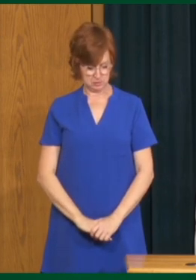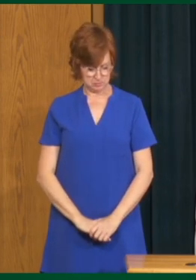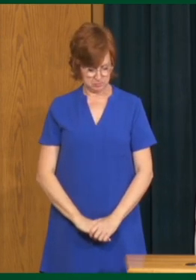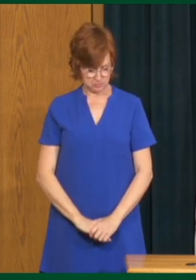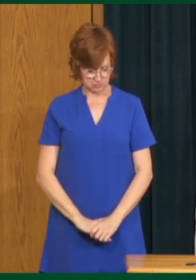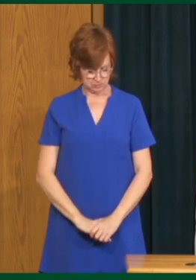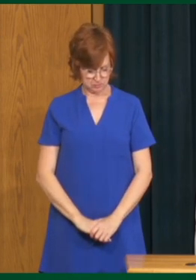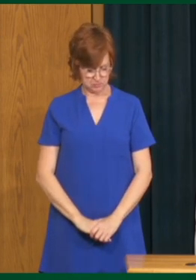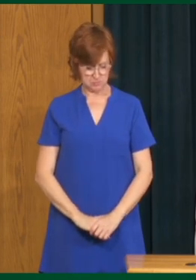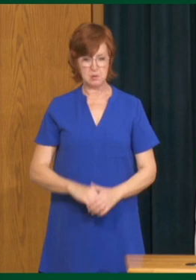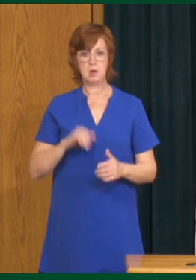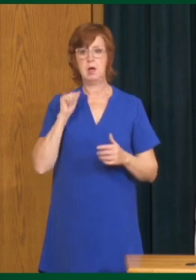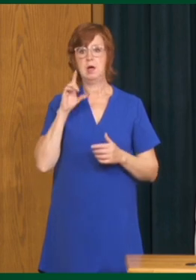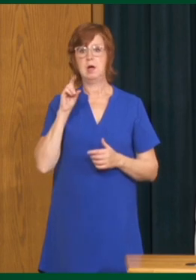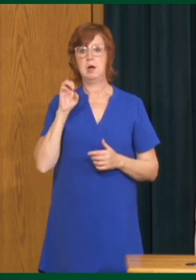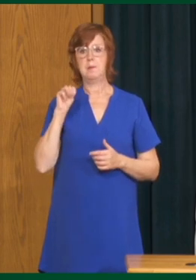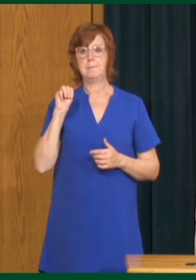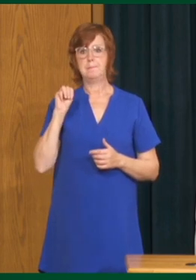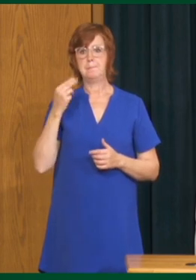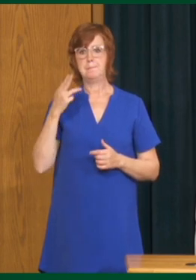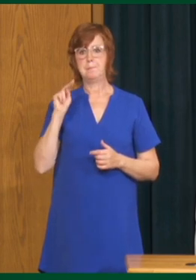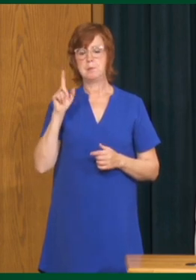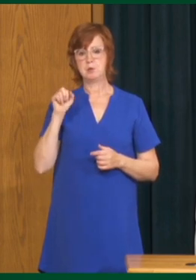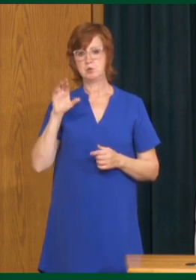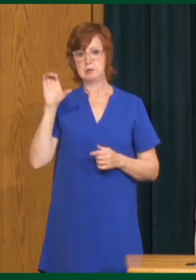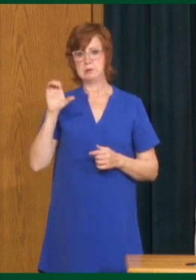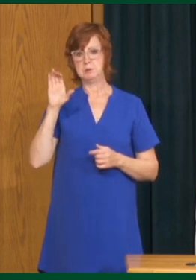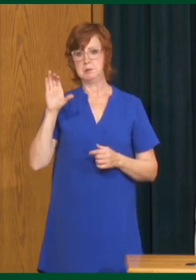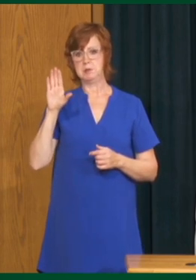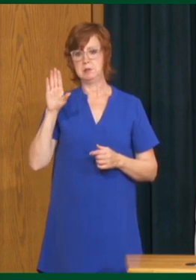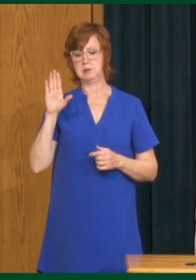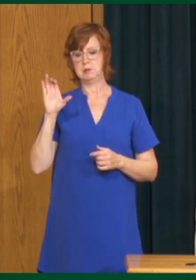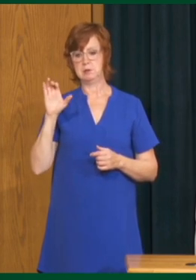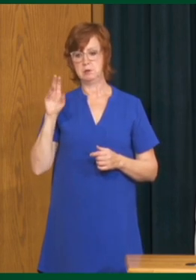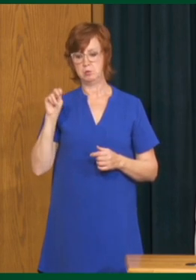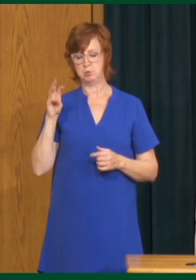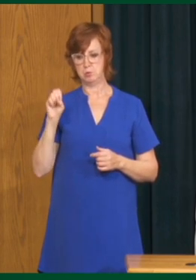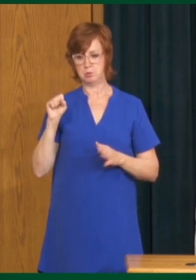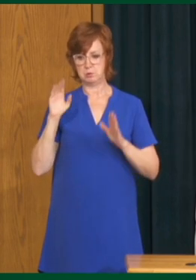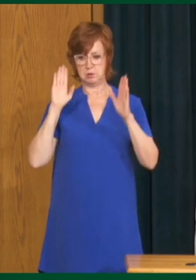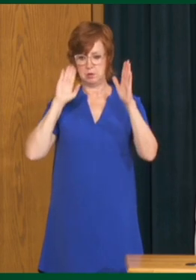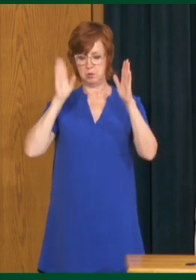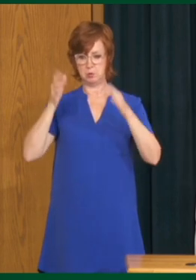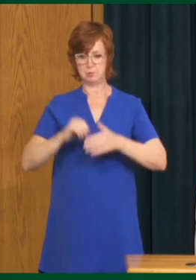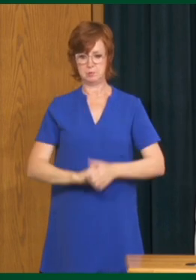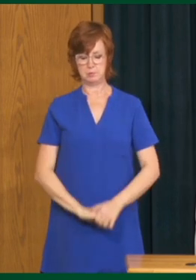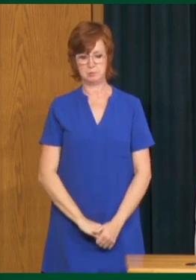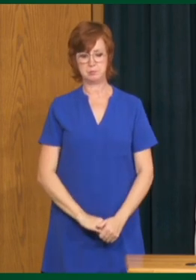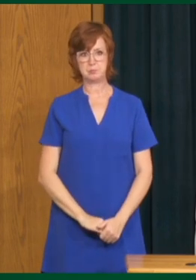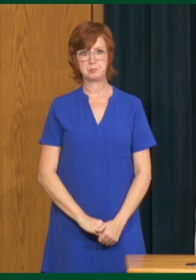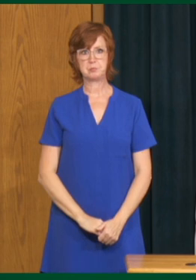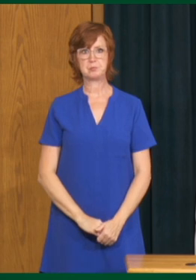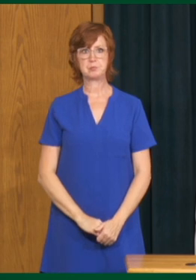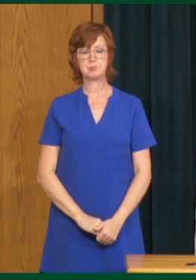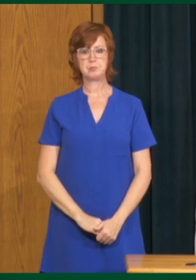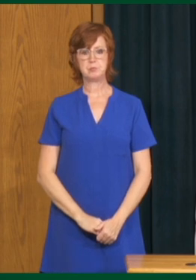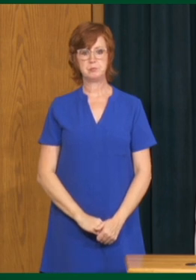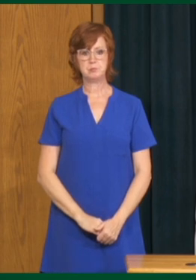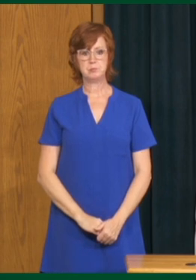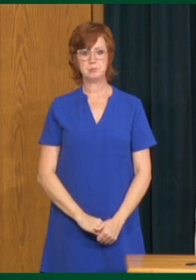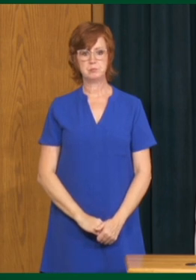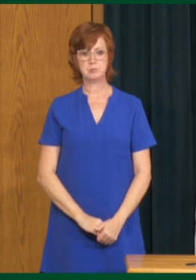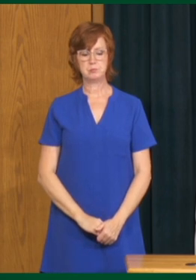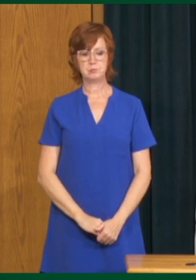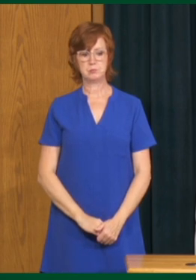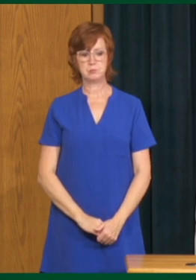We have Adam Hunter with CBC. Hi there. I'm wondering what Dr. Shahab, what you